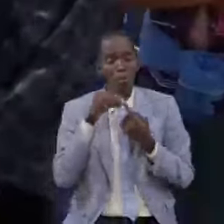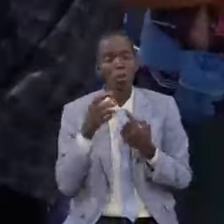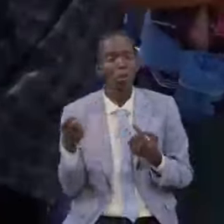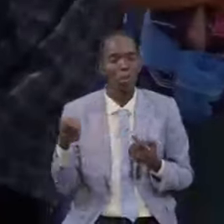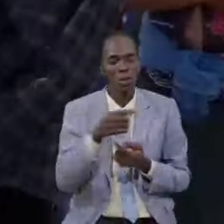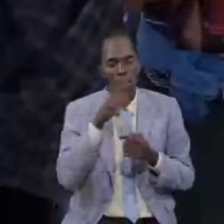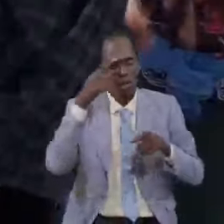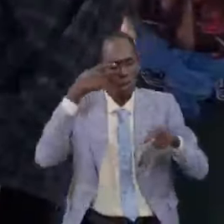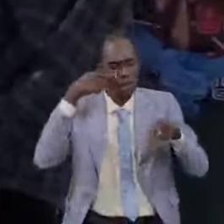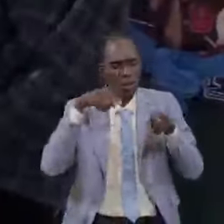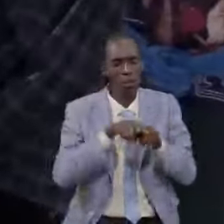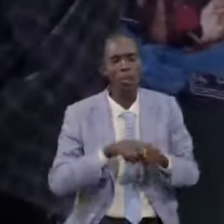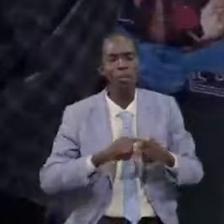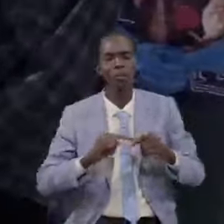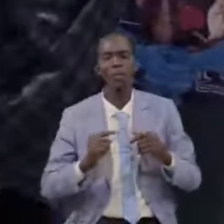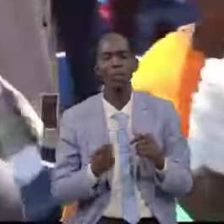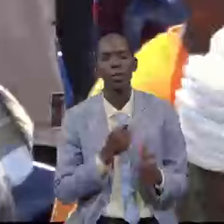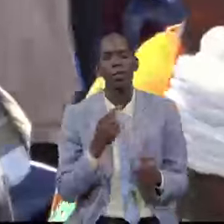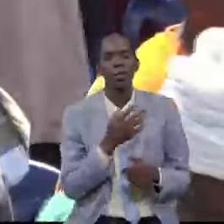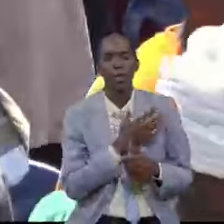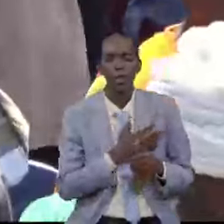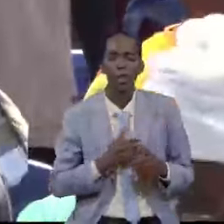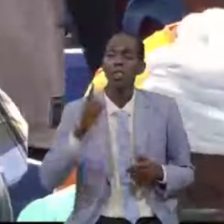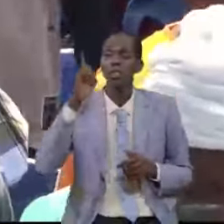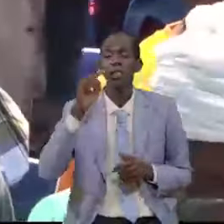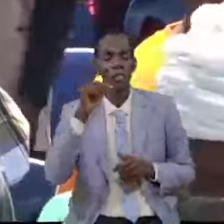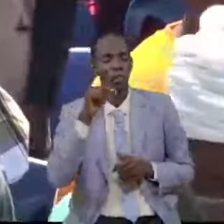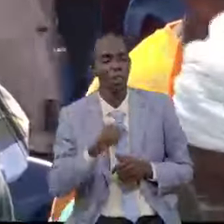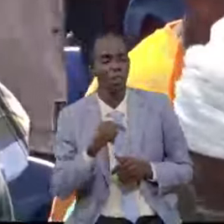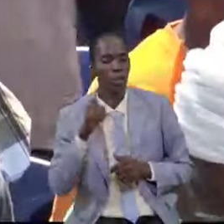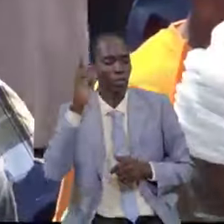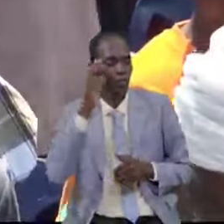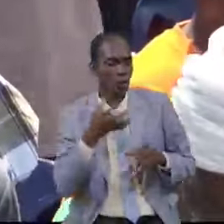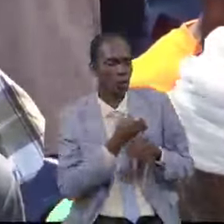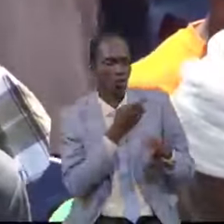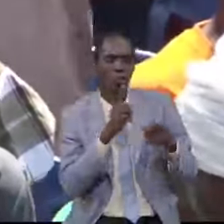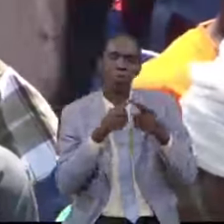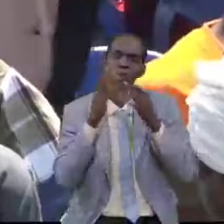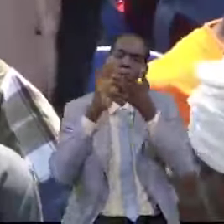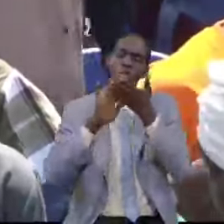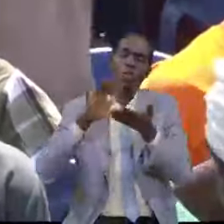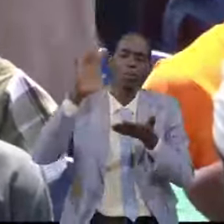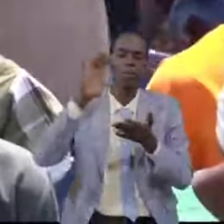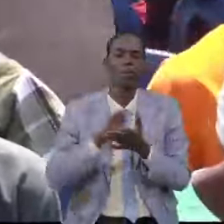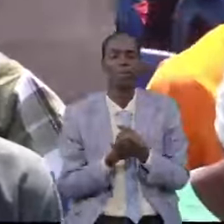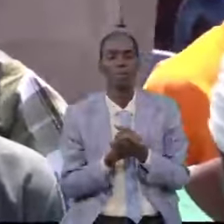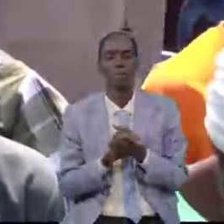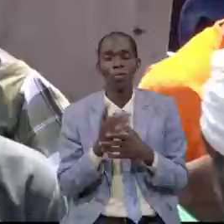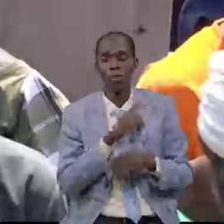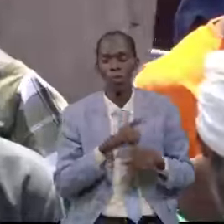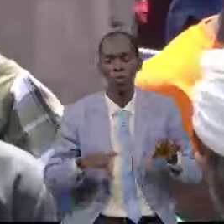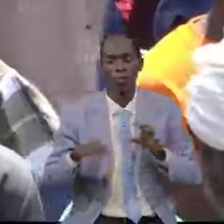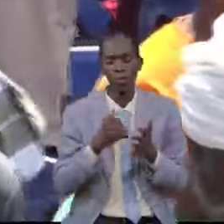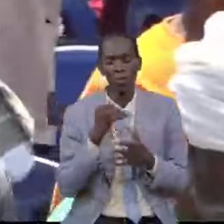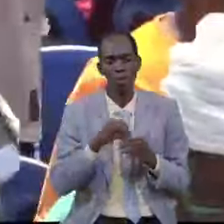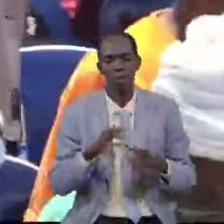he leads you to glory. The Lord confirm it in your life. Yes. I